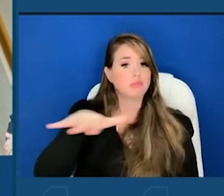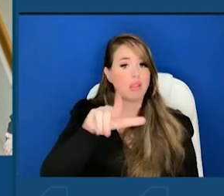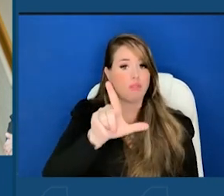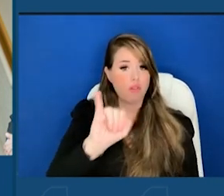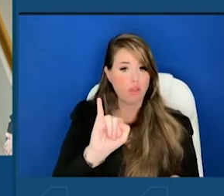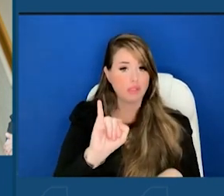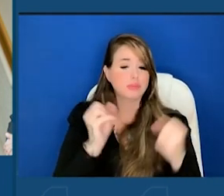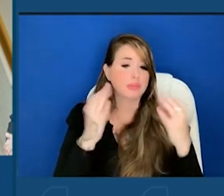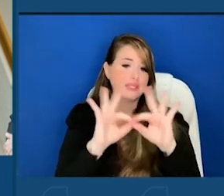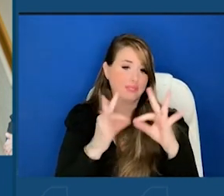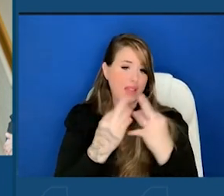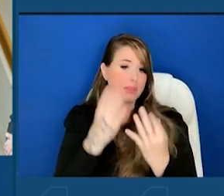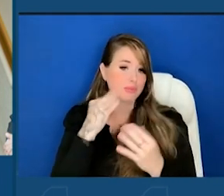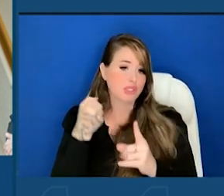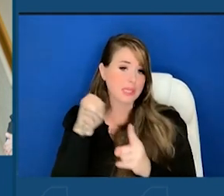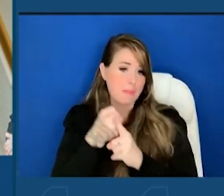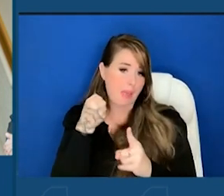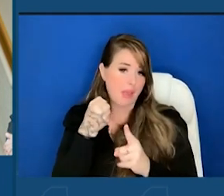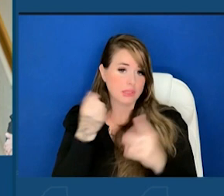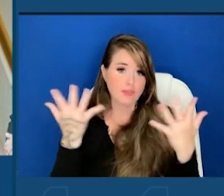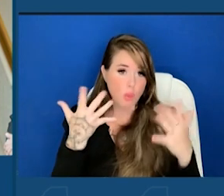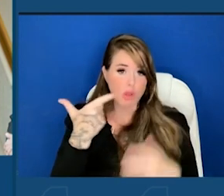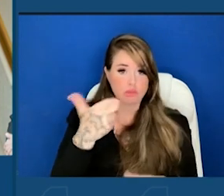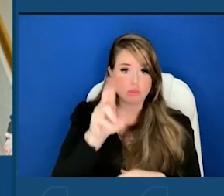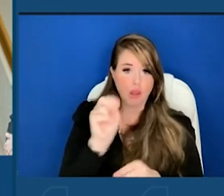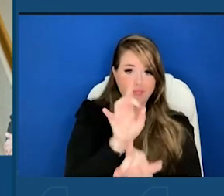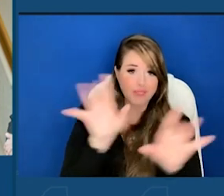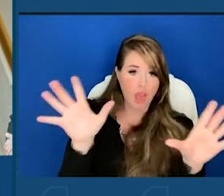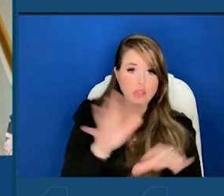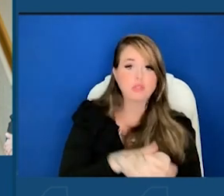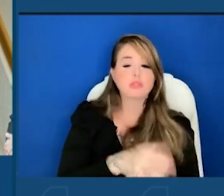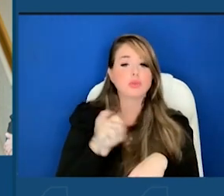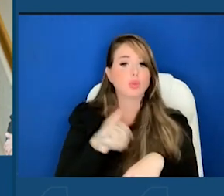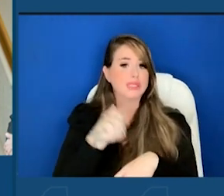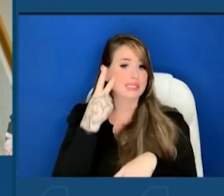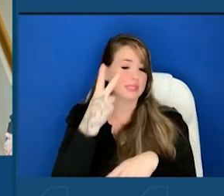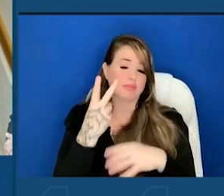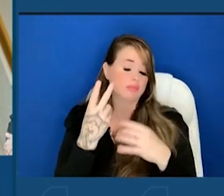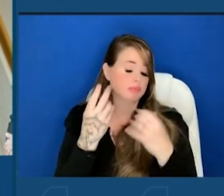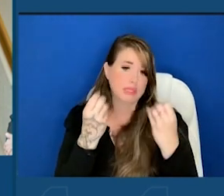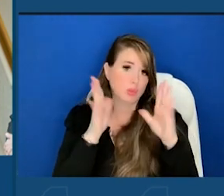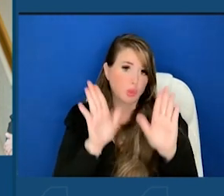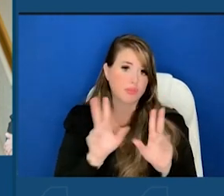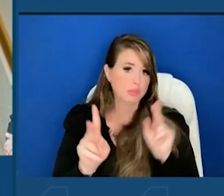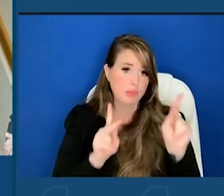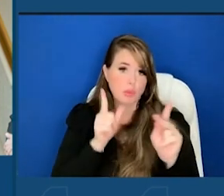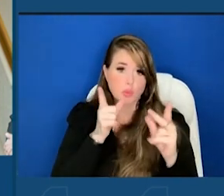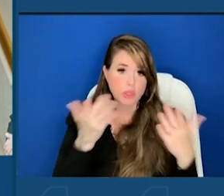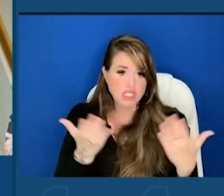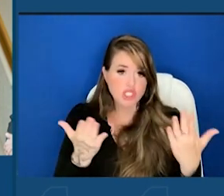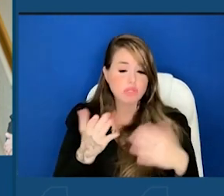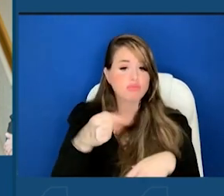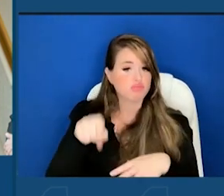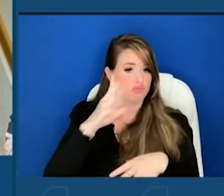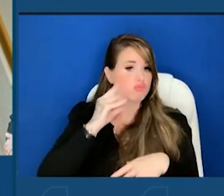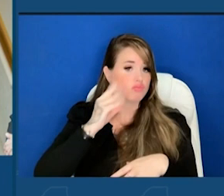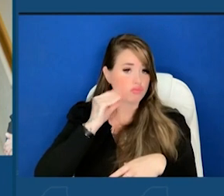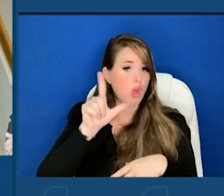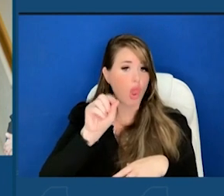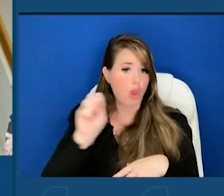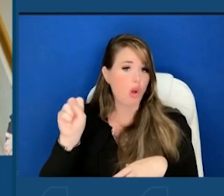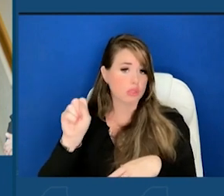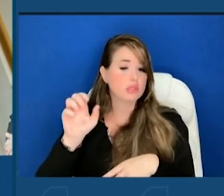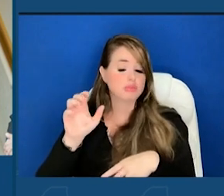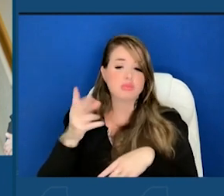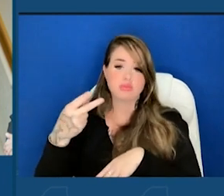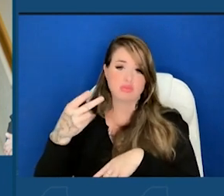of gun violence. We have incredible individuals here who stood up after losses in their own families. Moms